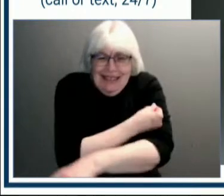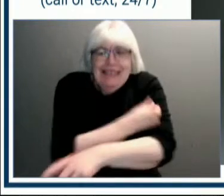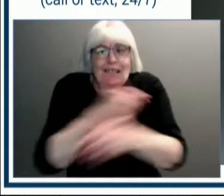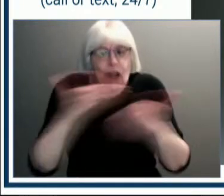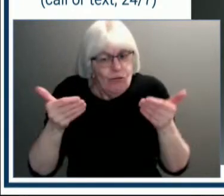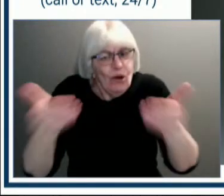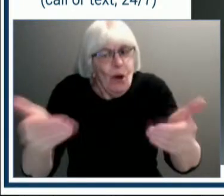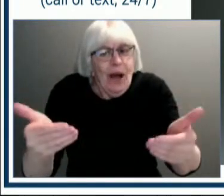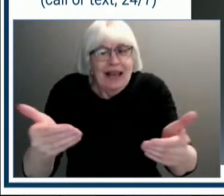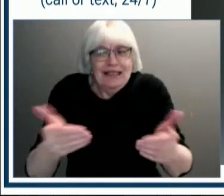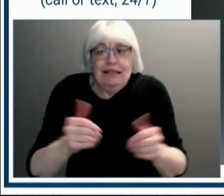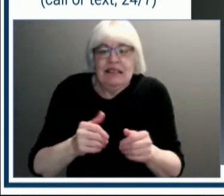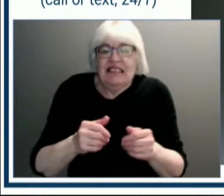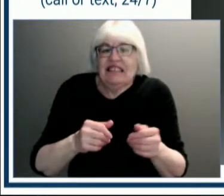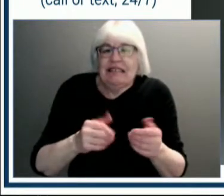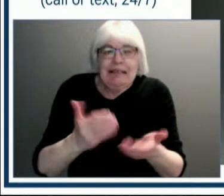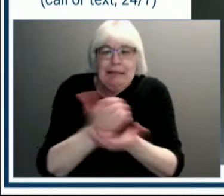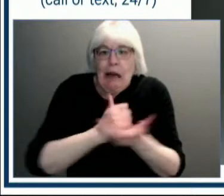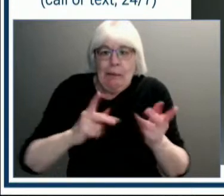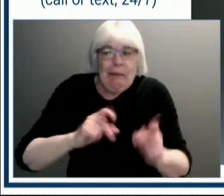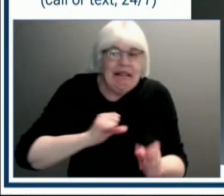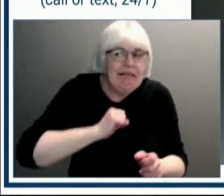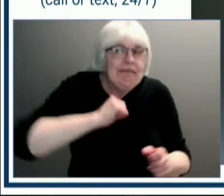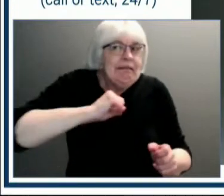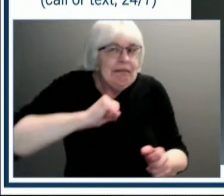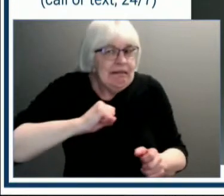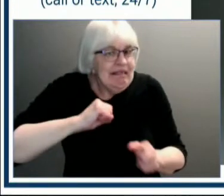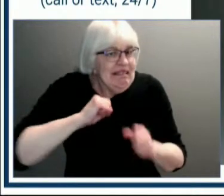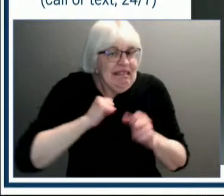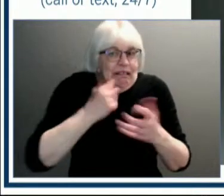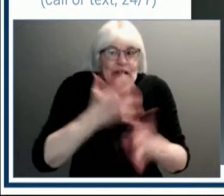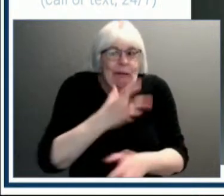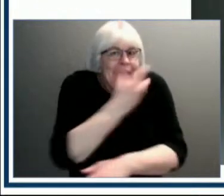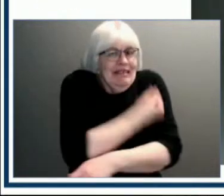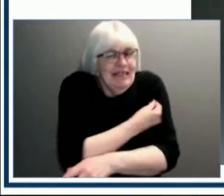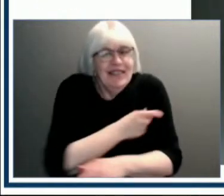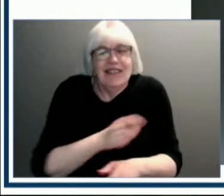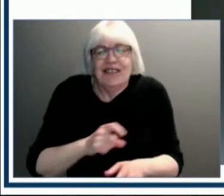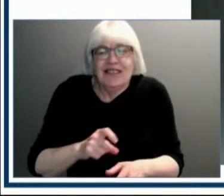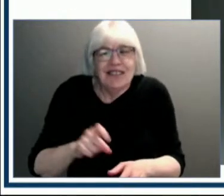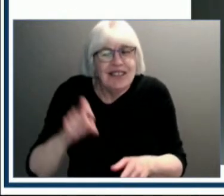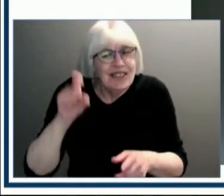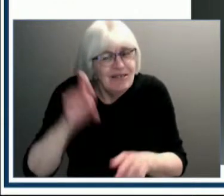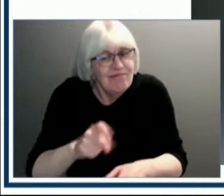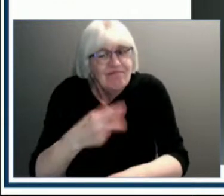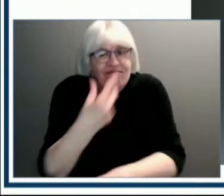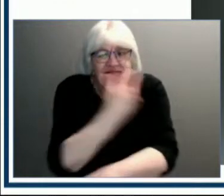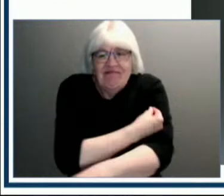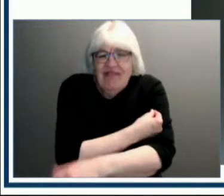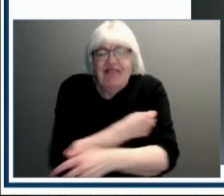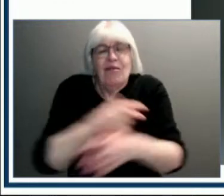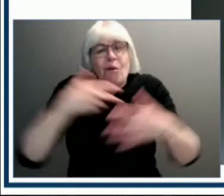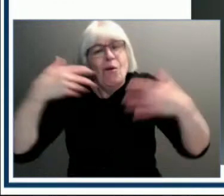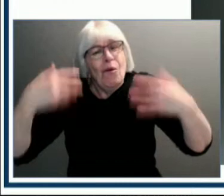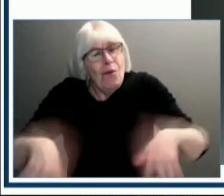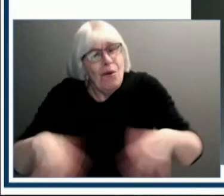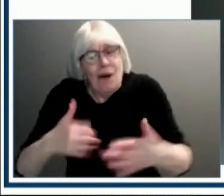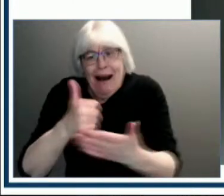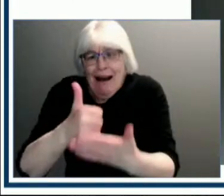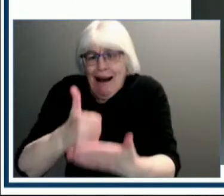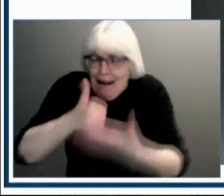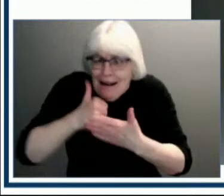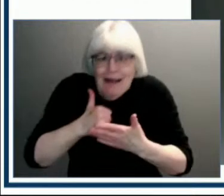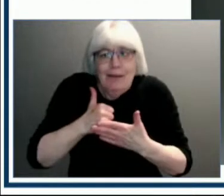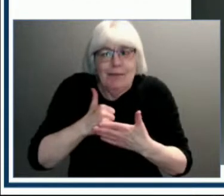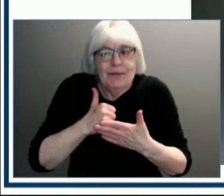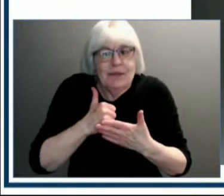clear. The protection we have from our very high level of vaccine coverage is what is keeping us as